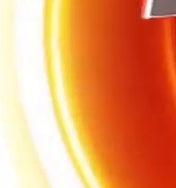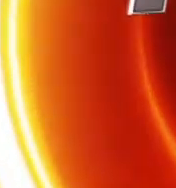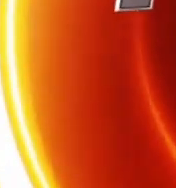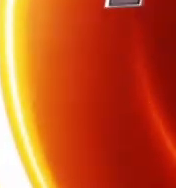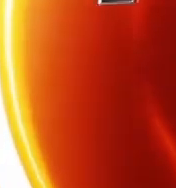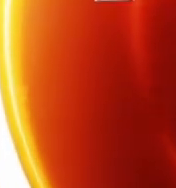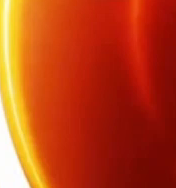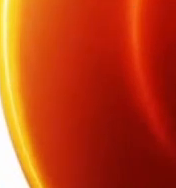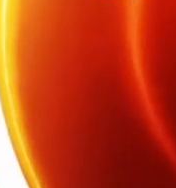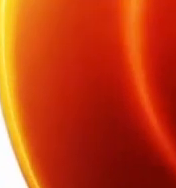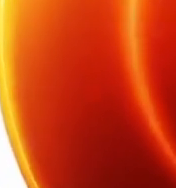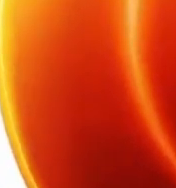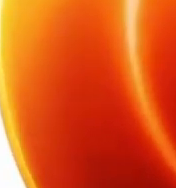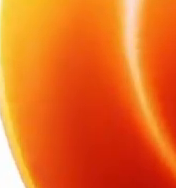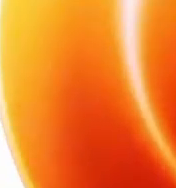Eagles.